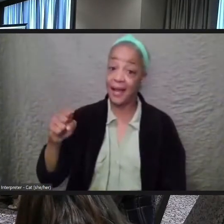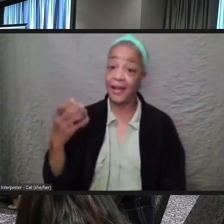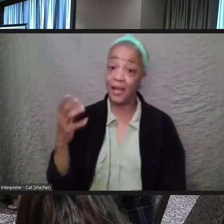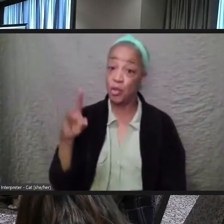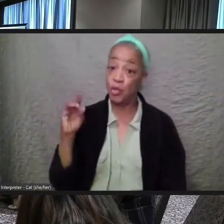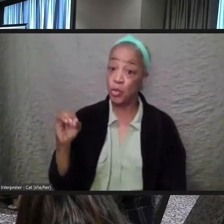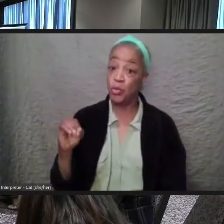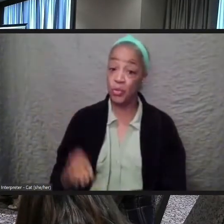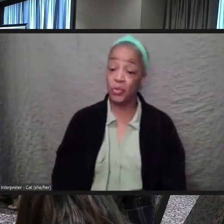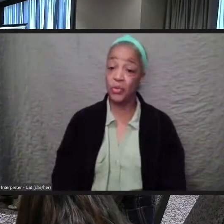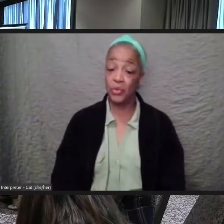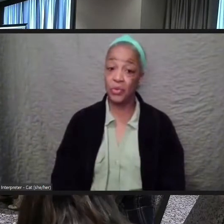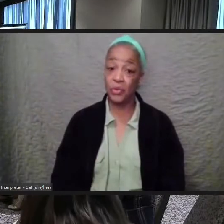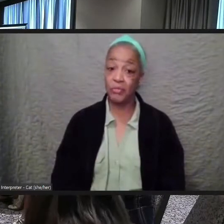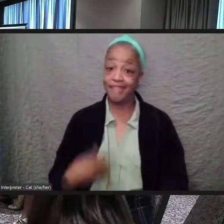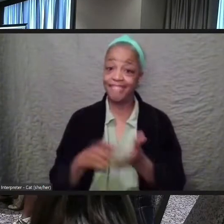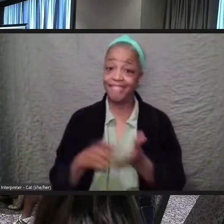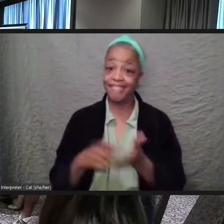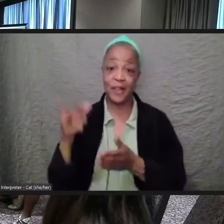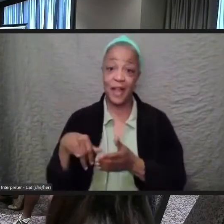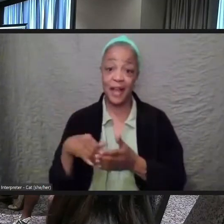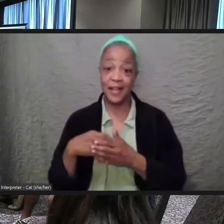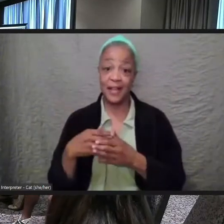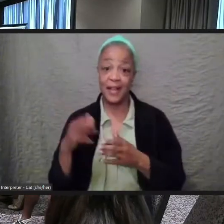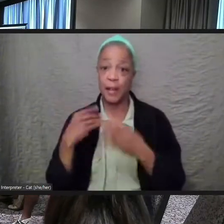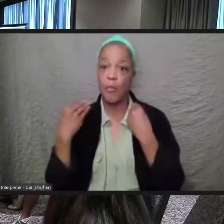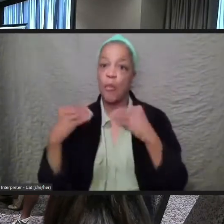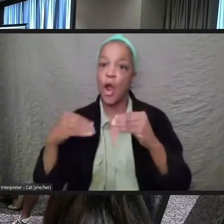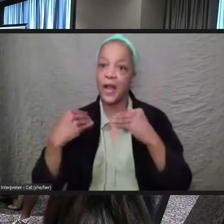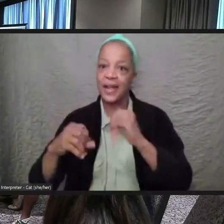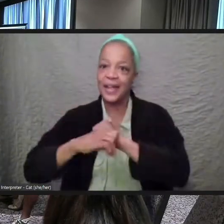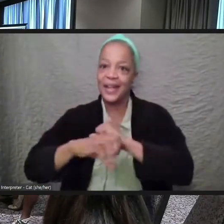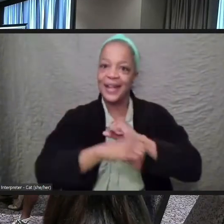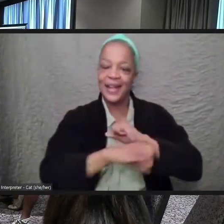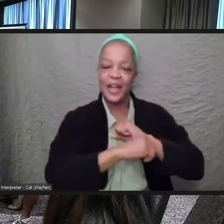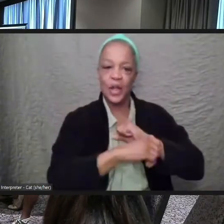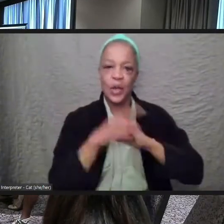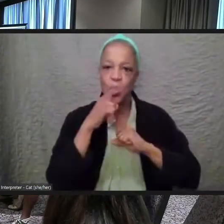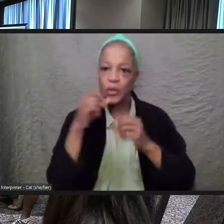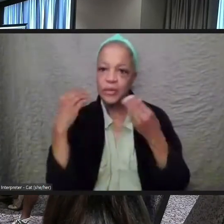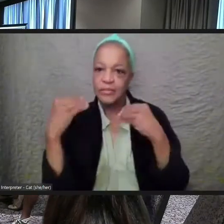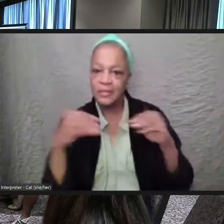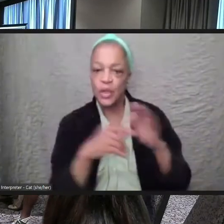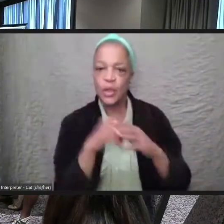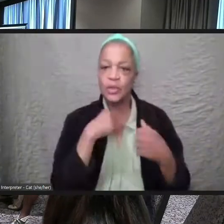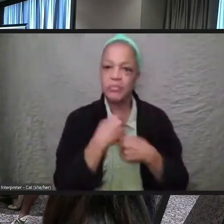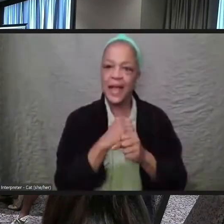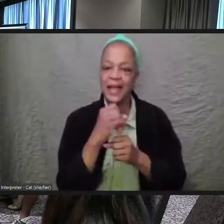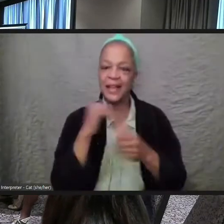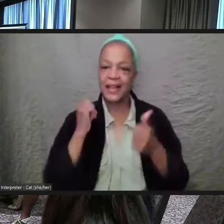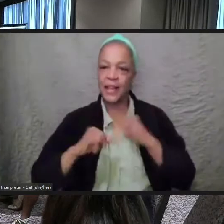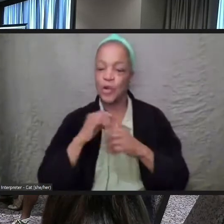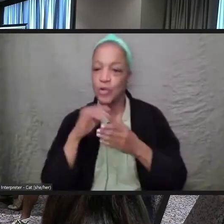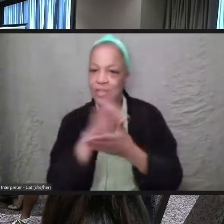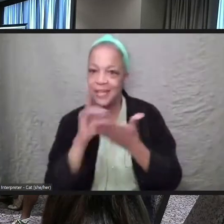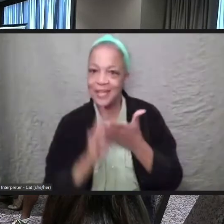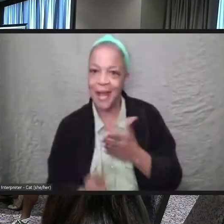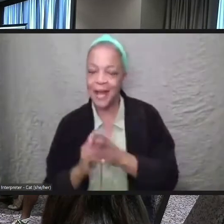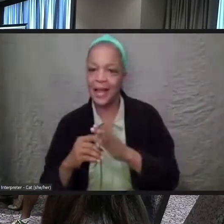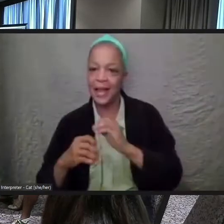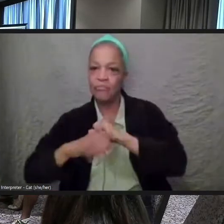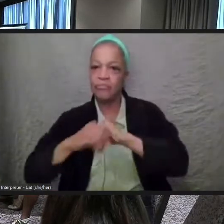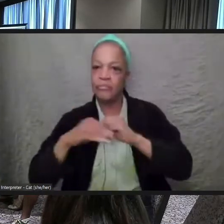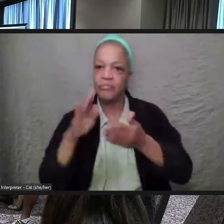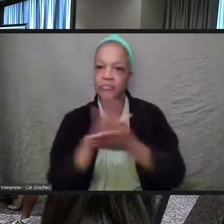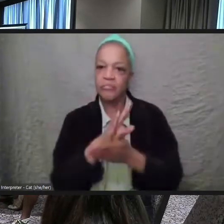do. And things like marketing, like who's making it? Who's designing that marketing? Who's it going out